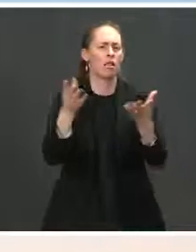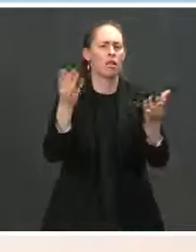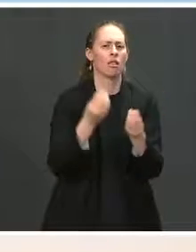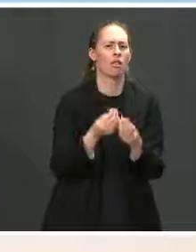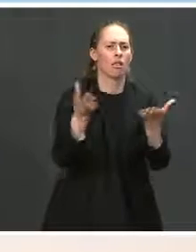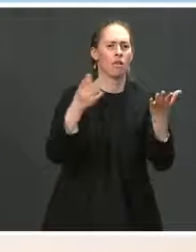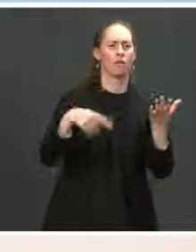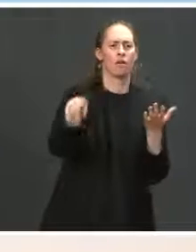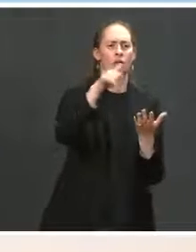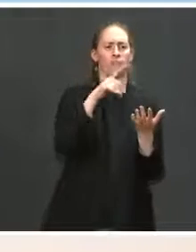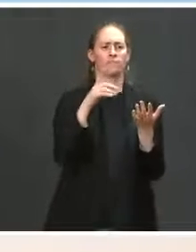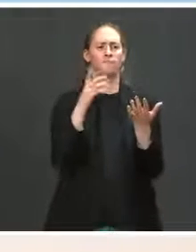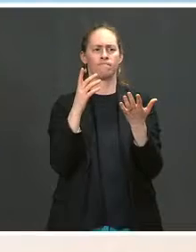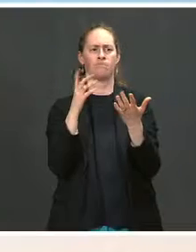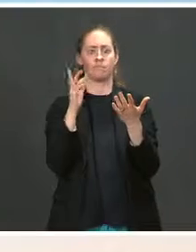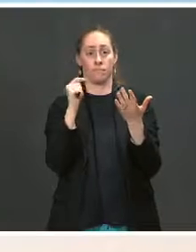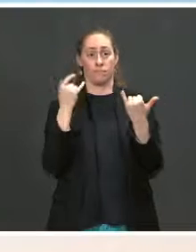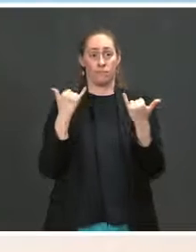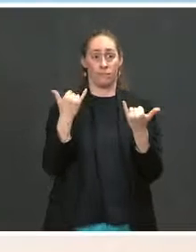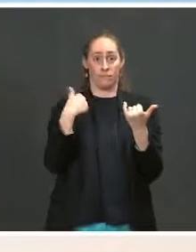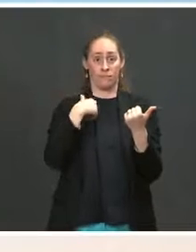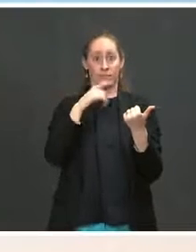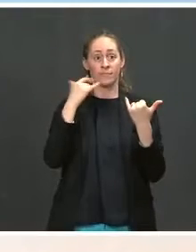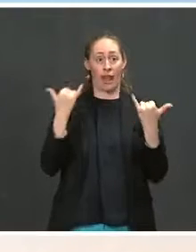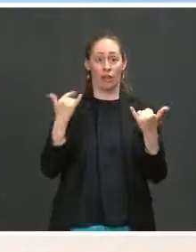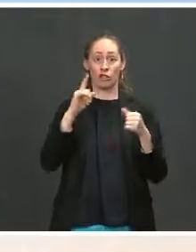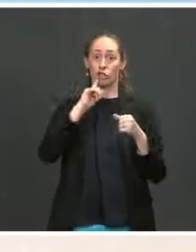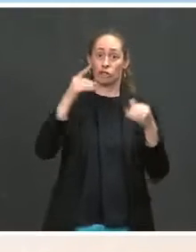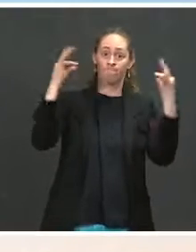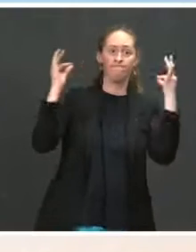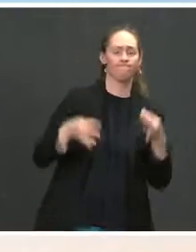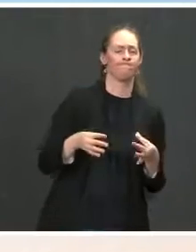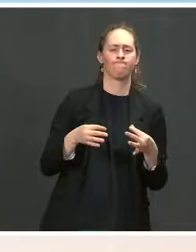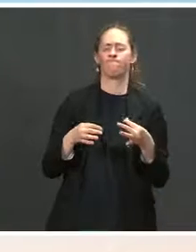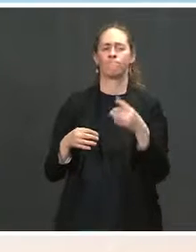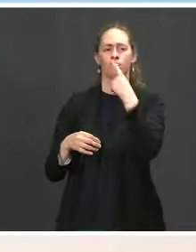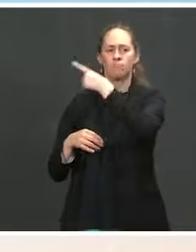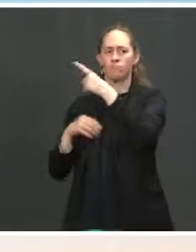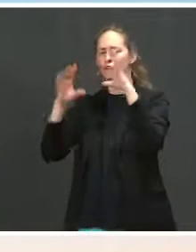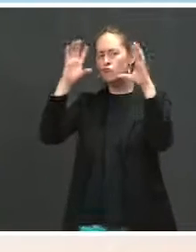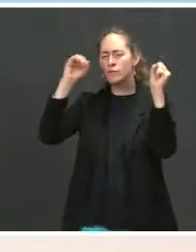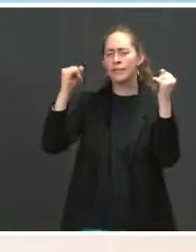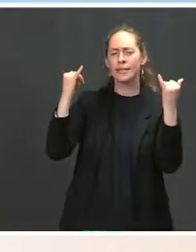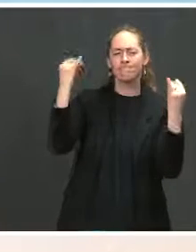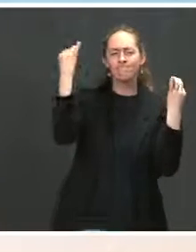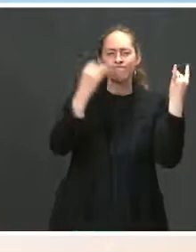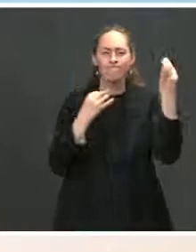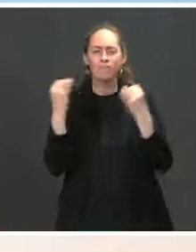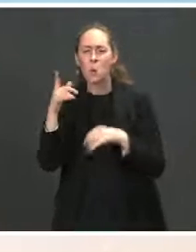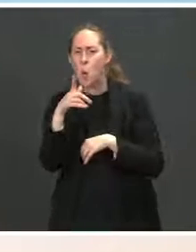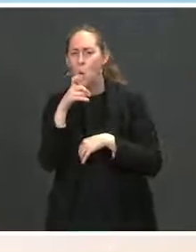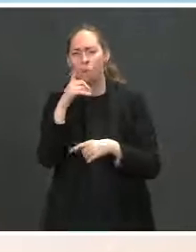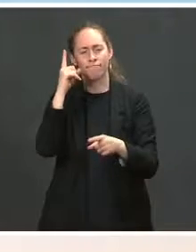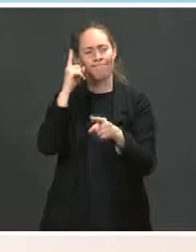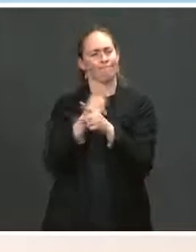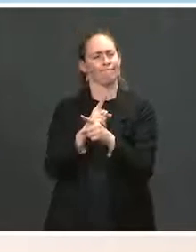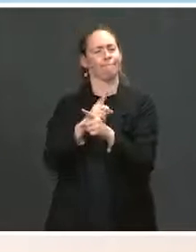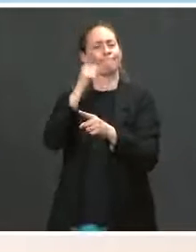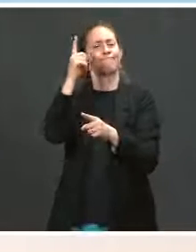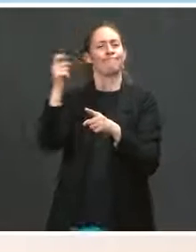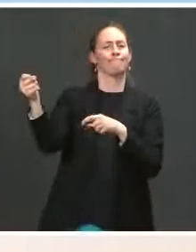that region, but he's starting to consider a range of qualified individuals. So hopefully we'll have more soon. Go